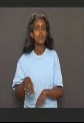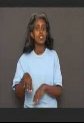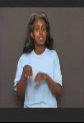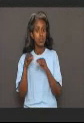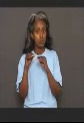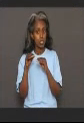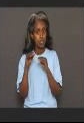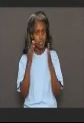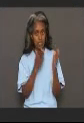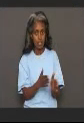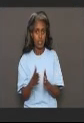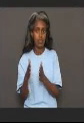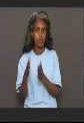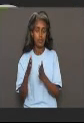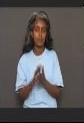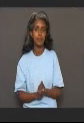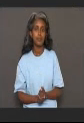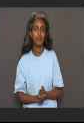Students, let's get ready.